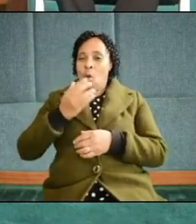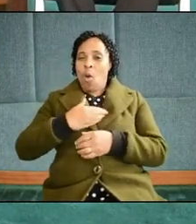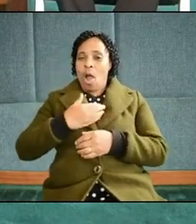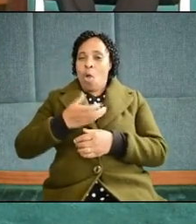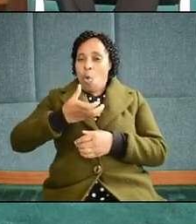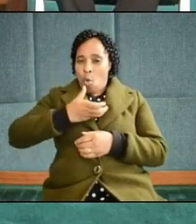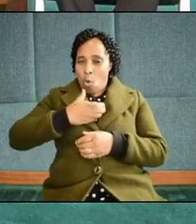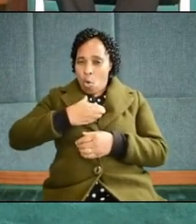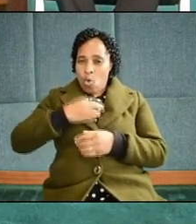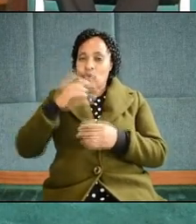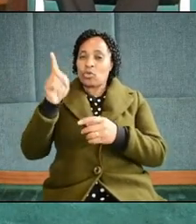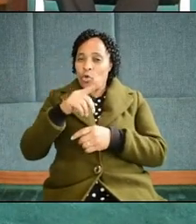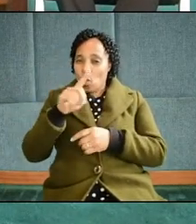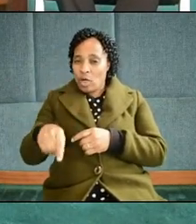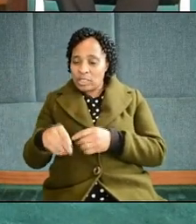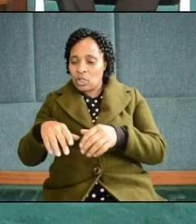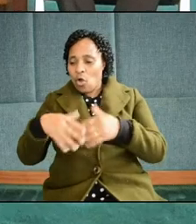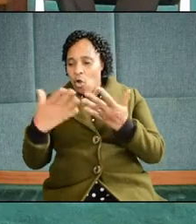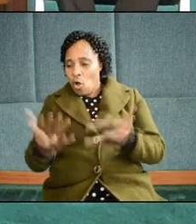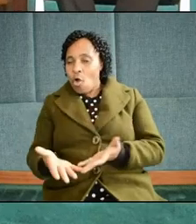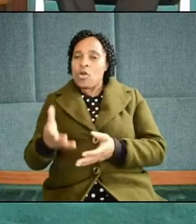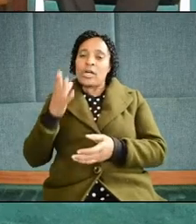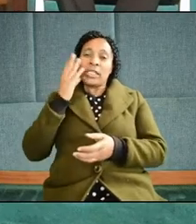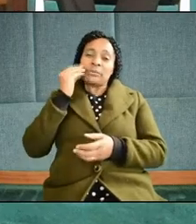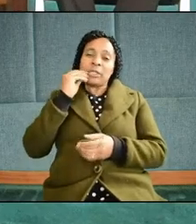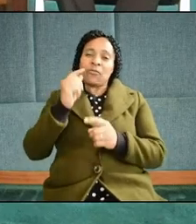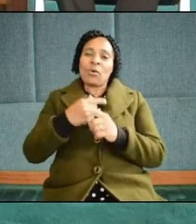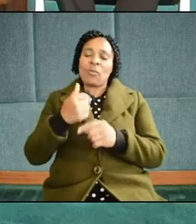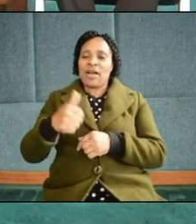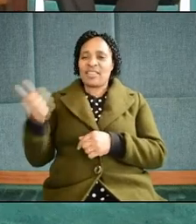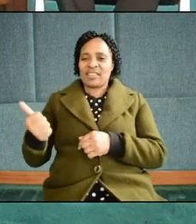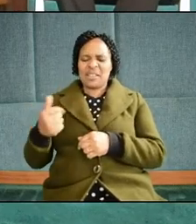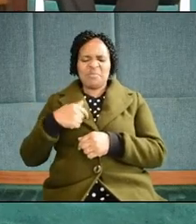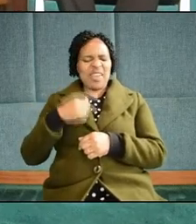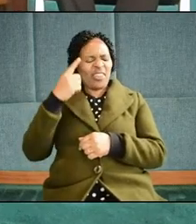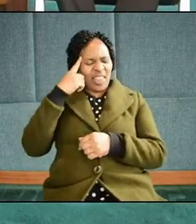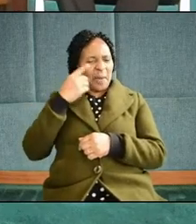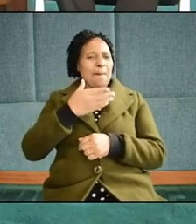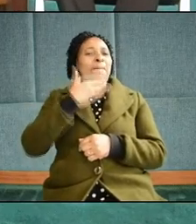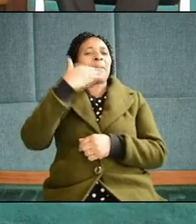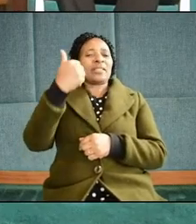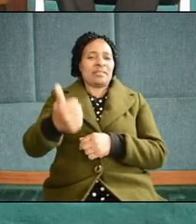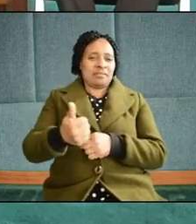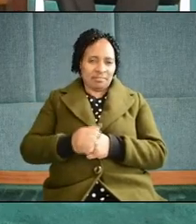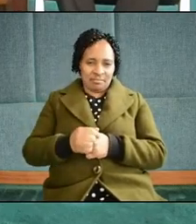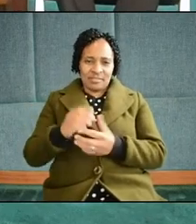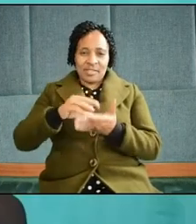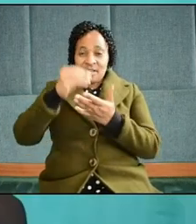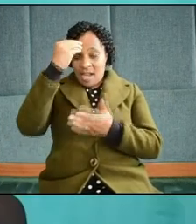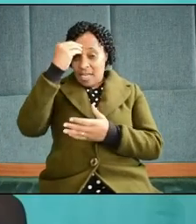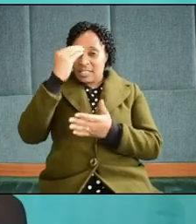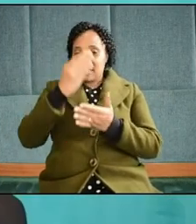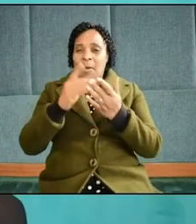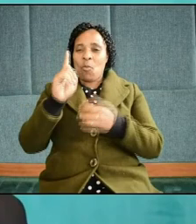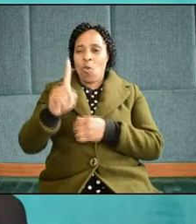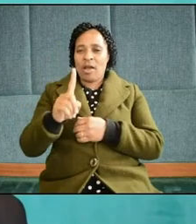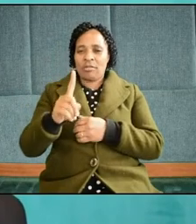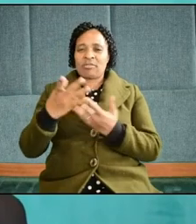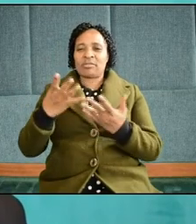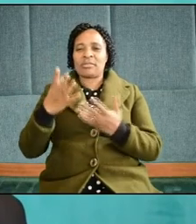from the experiences of others. You know, I feel it's actually best to learn from someone else's